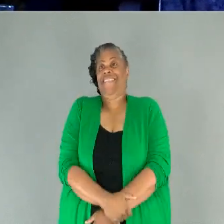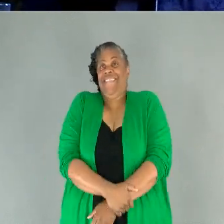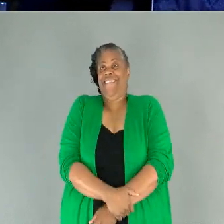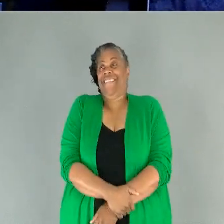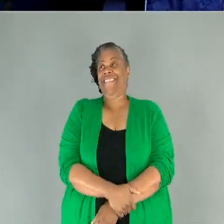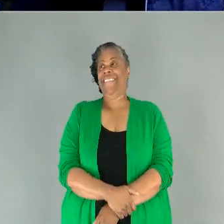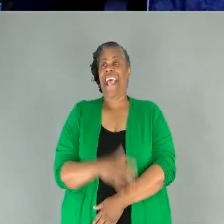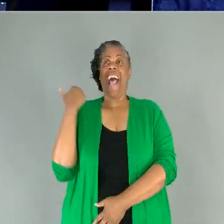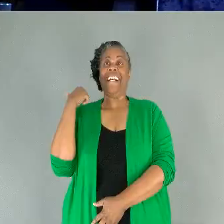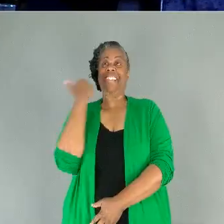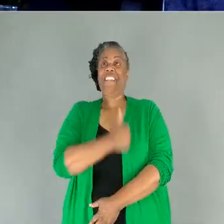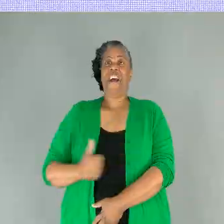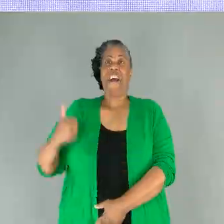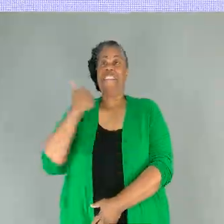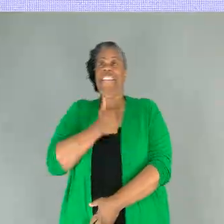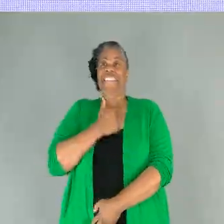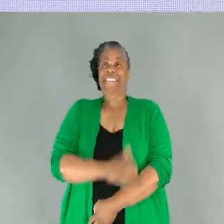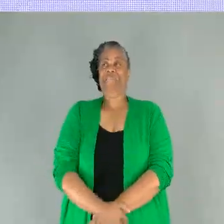Sorry